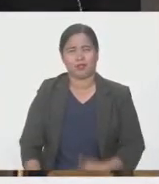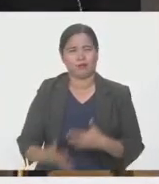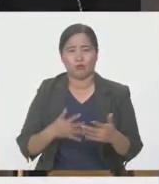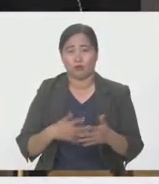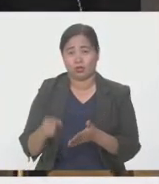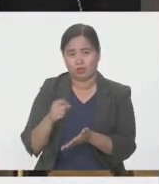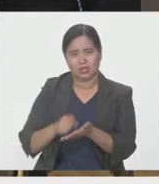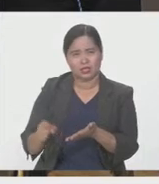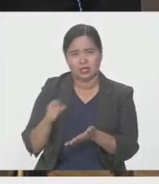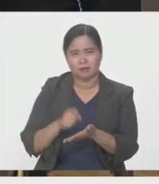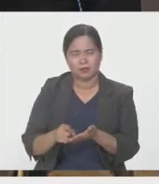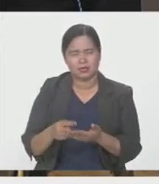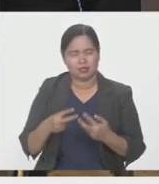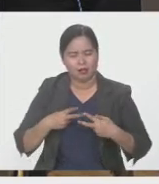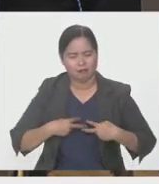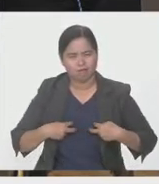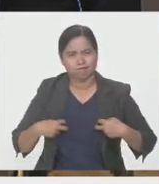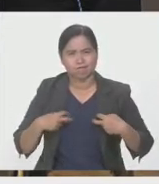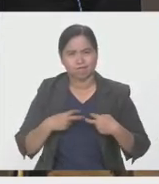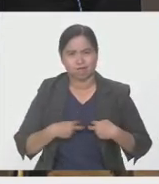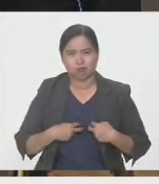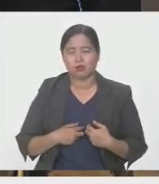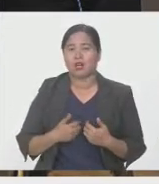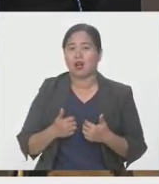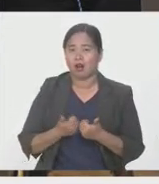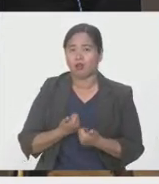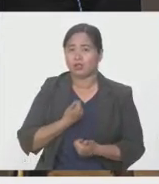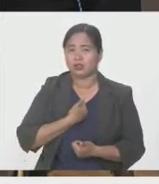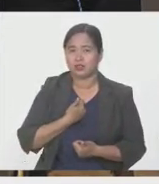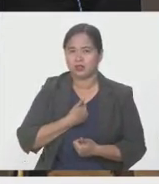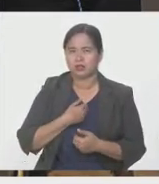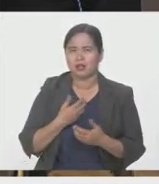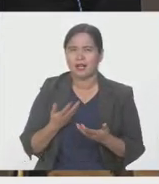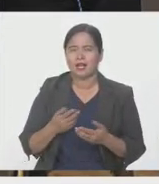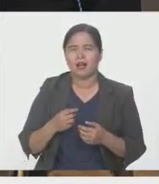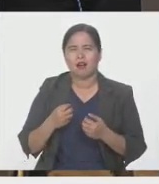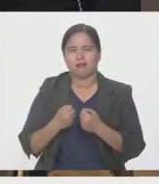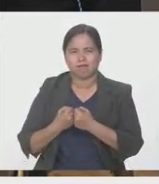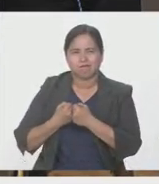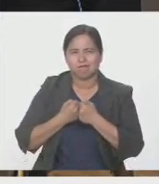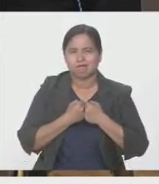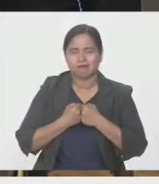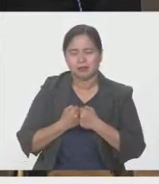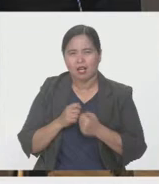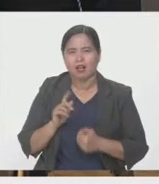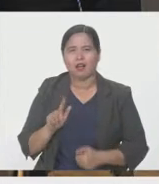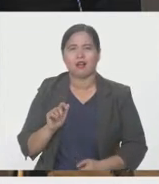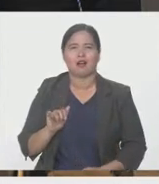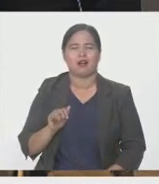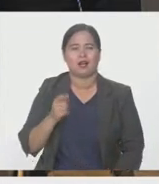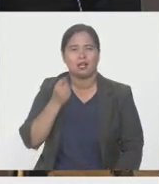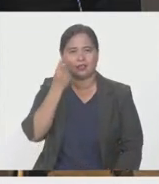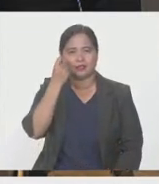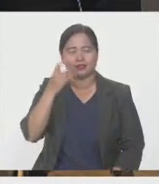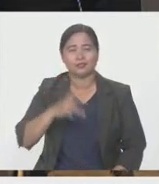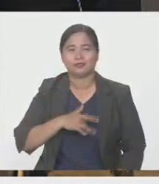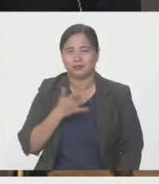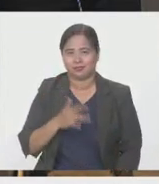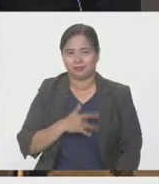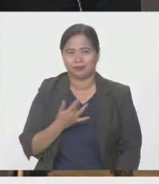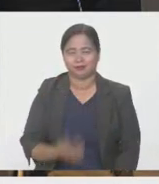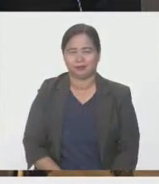Whenever you're writing something that's reflective, you have to put yourself through some sort of ordeal just to understand the way you're feeling.